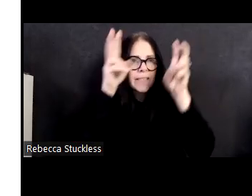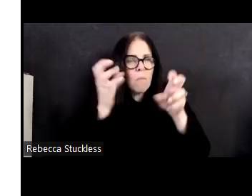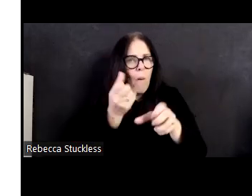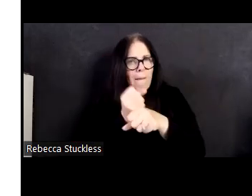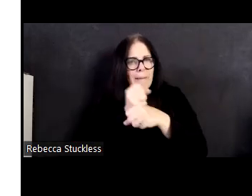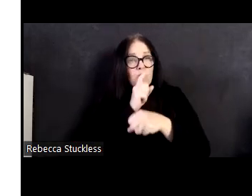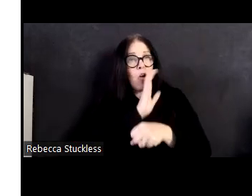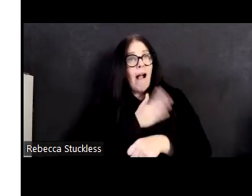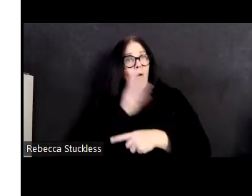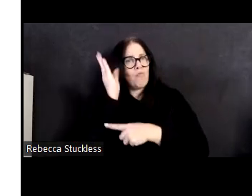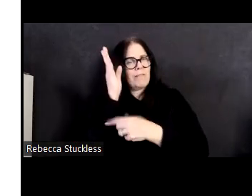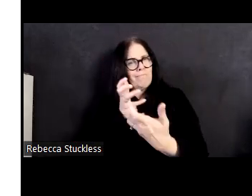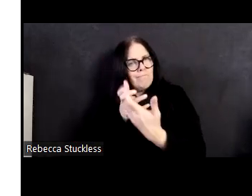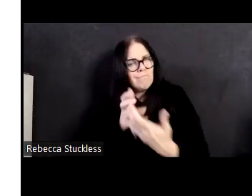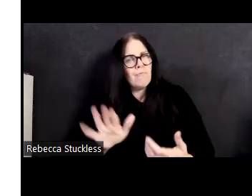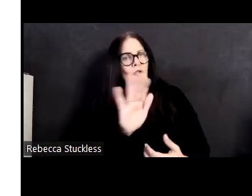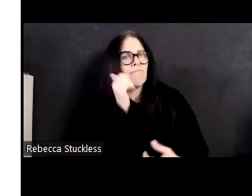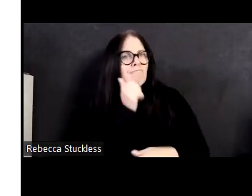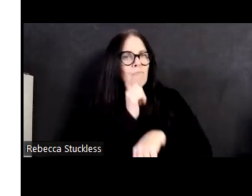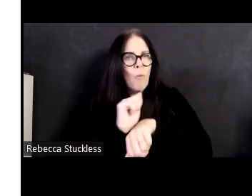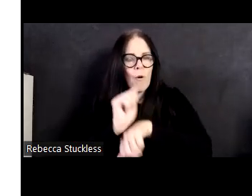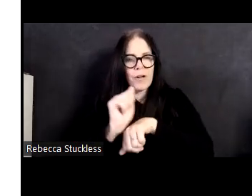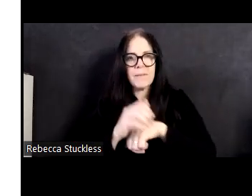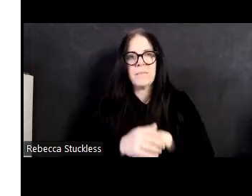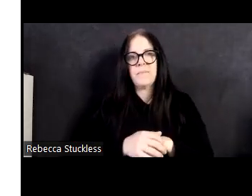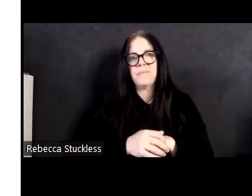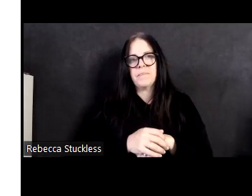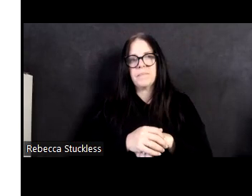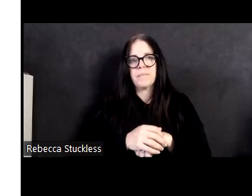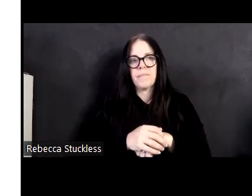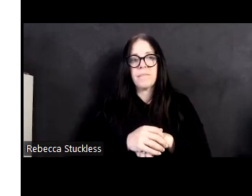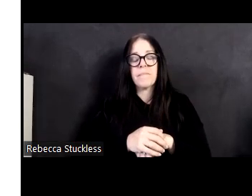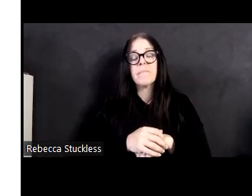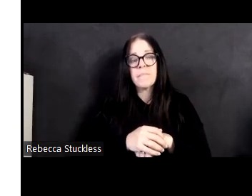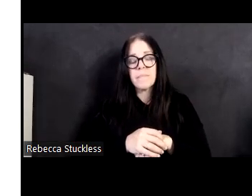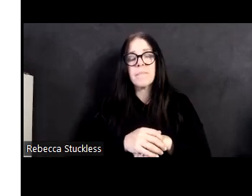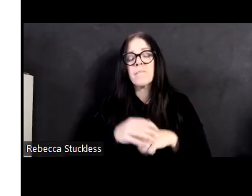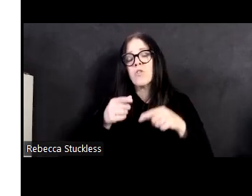do. We started presenting English language sessions in the